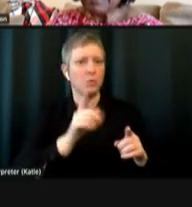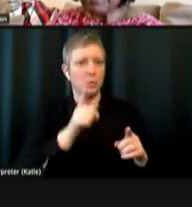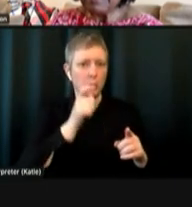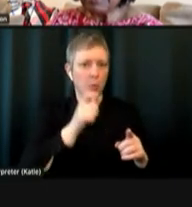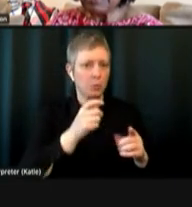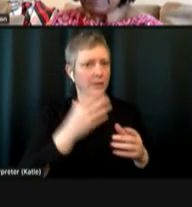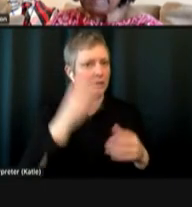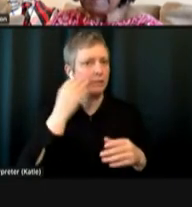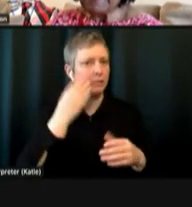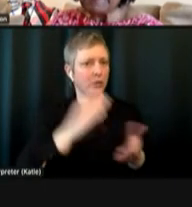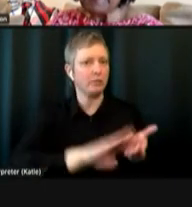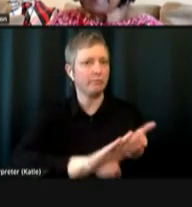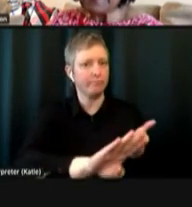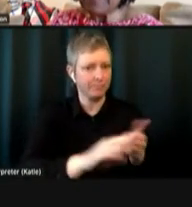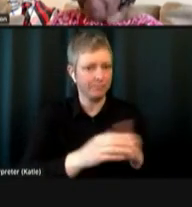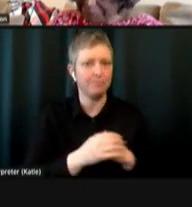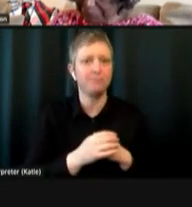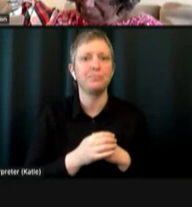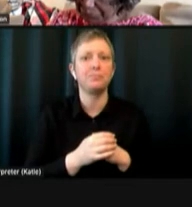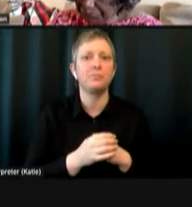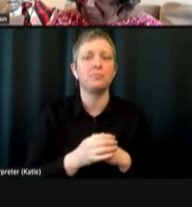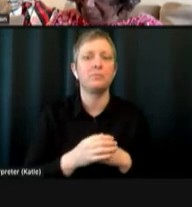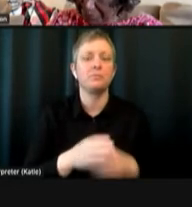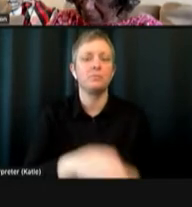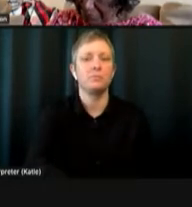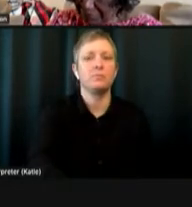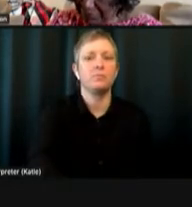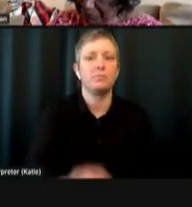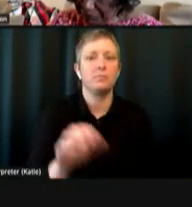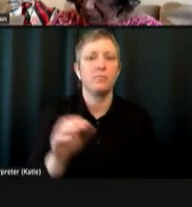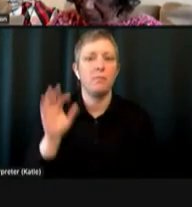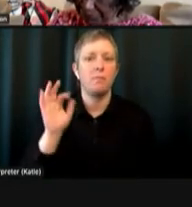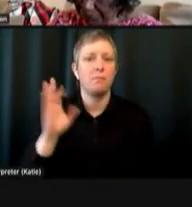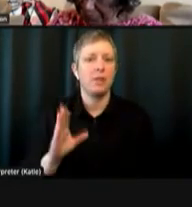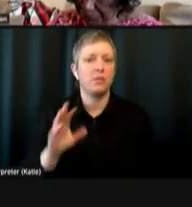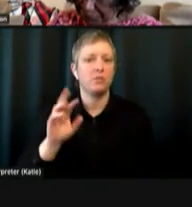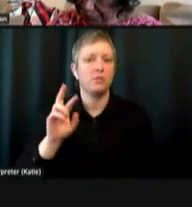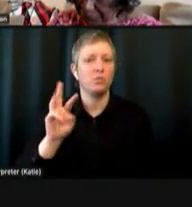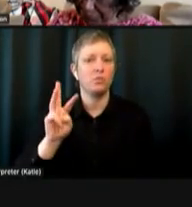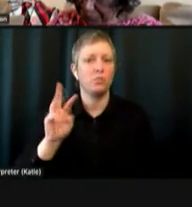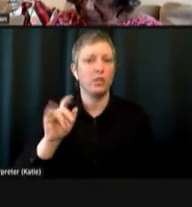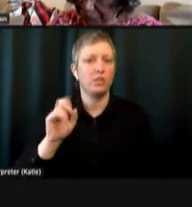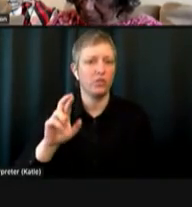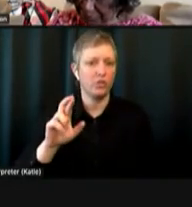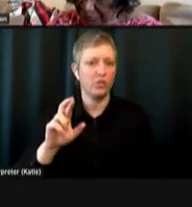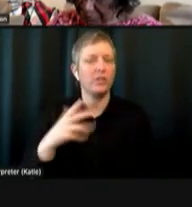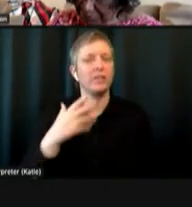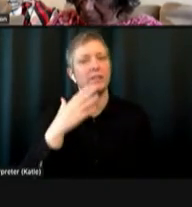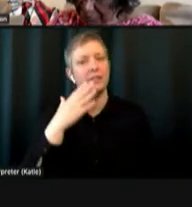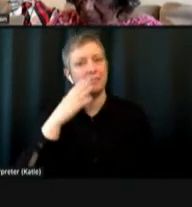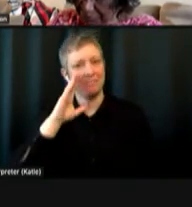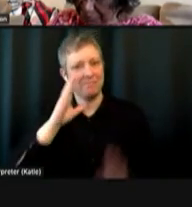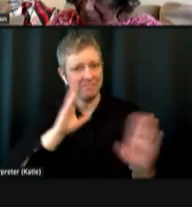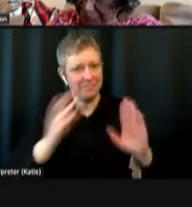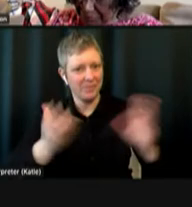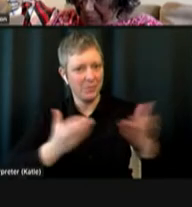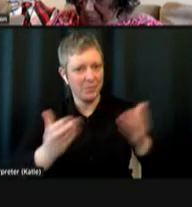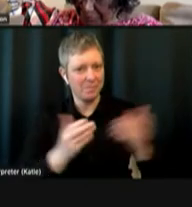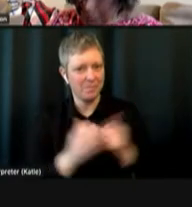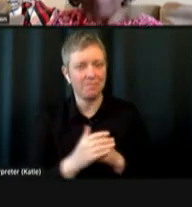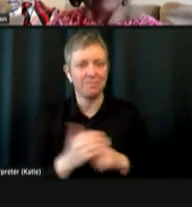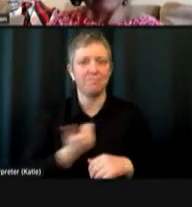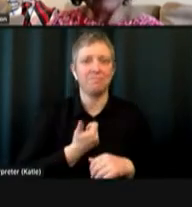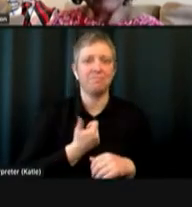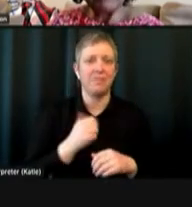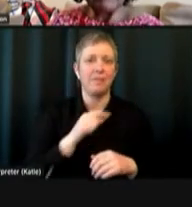Weisner. Hello again, everyone, and thank you for joining. I am Pastor Robin Weisner,